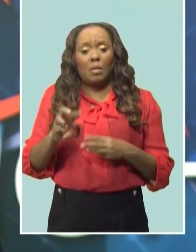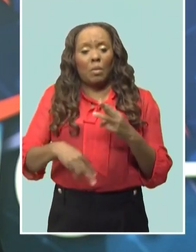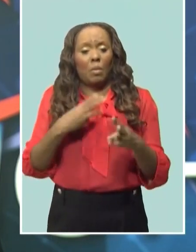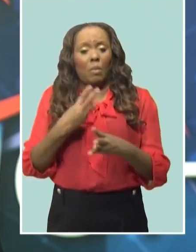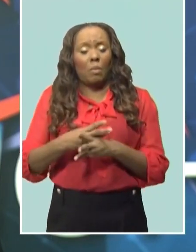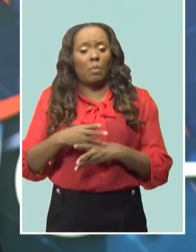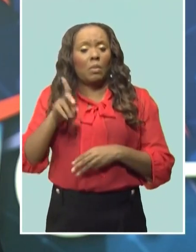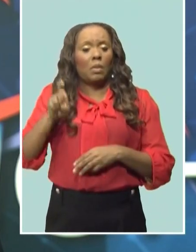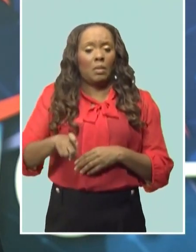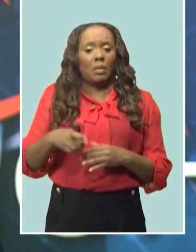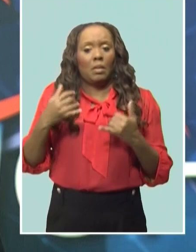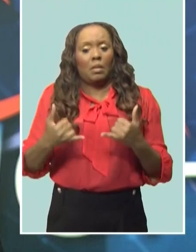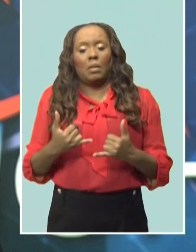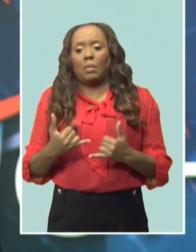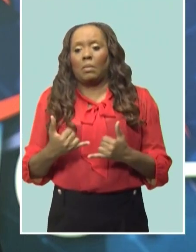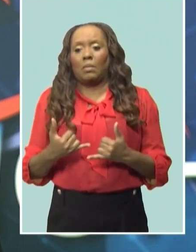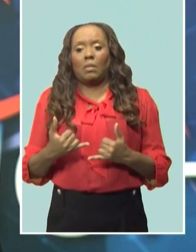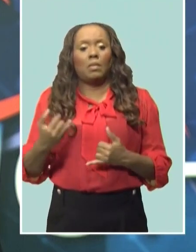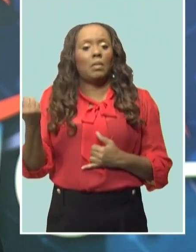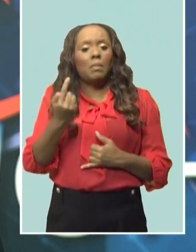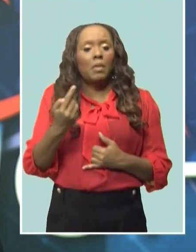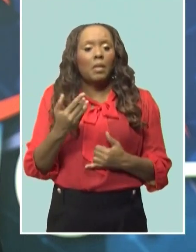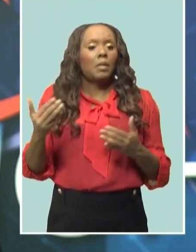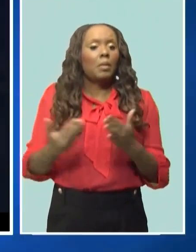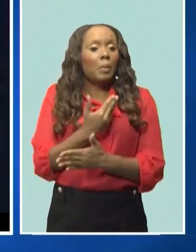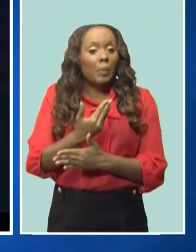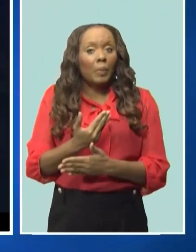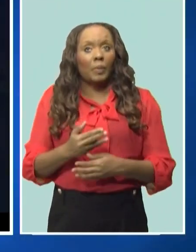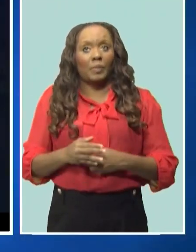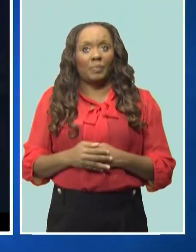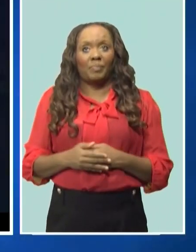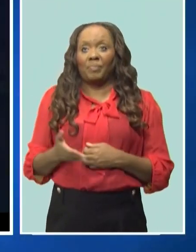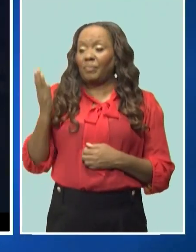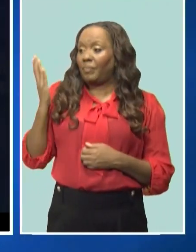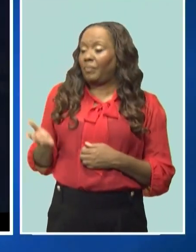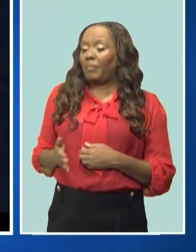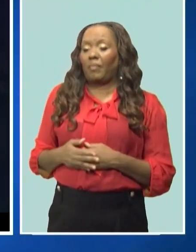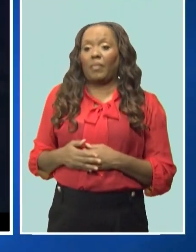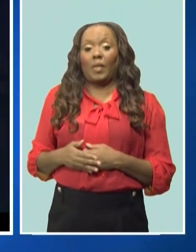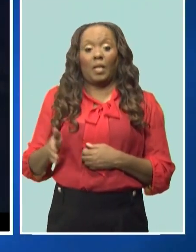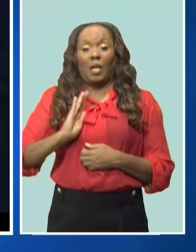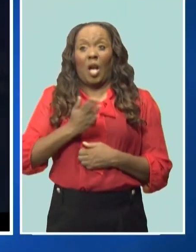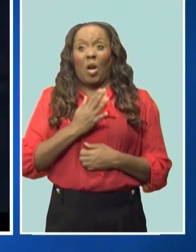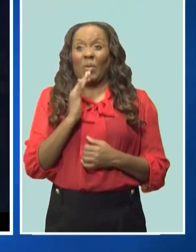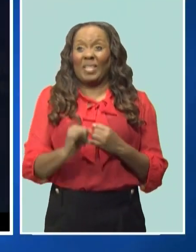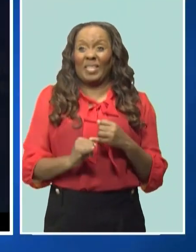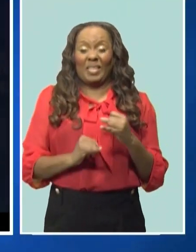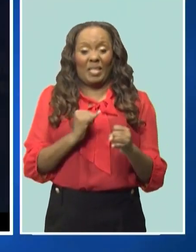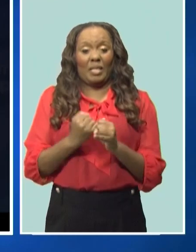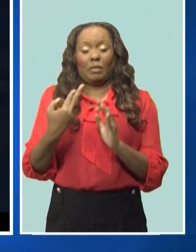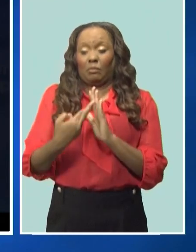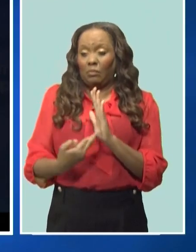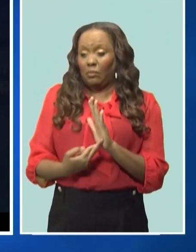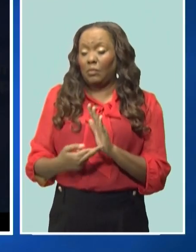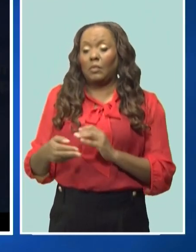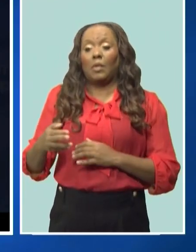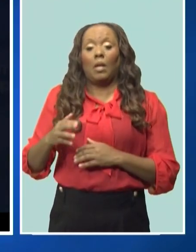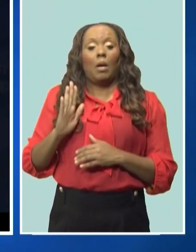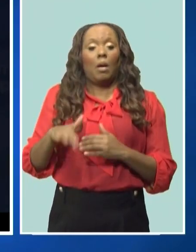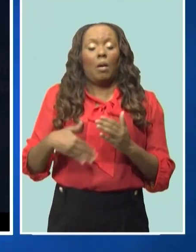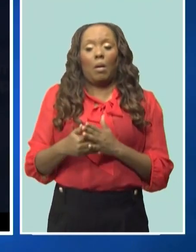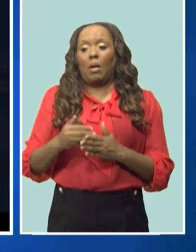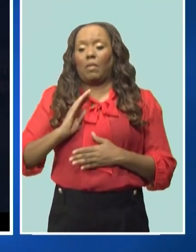of a new moment. Our internationally agreed rules-based economic order is being